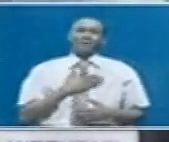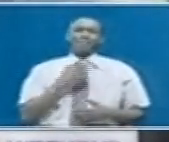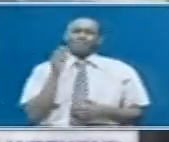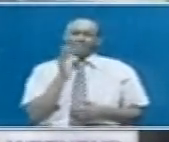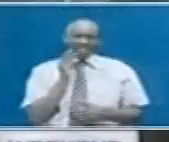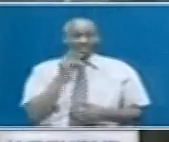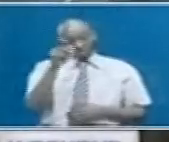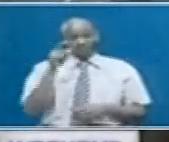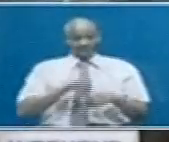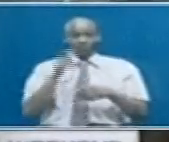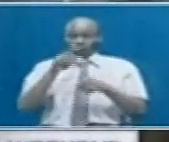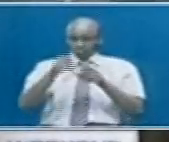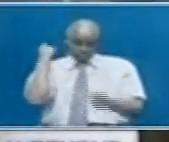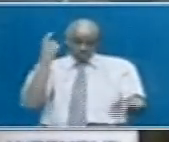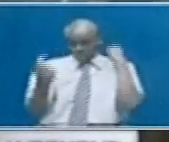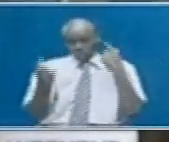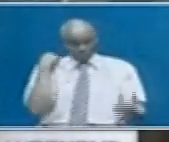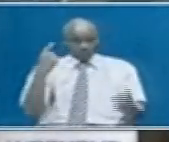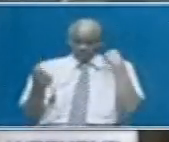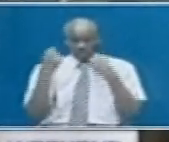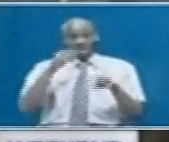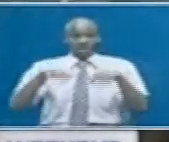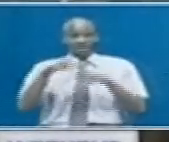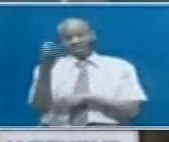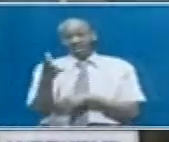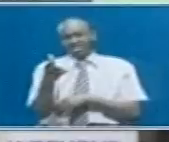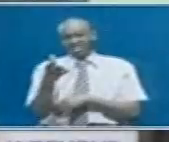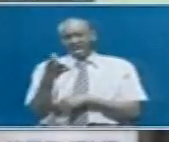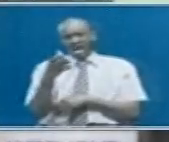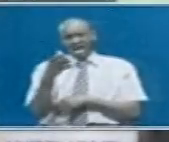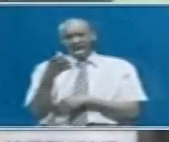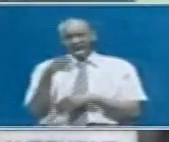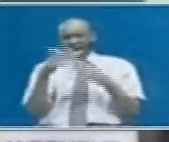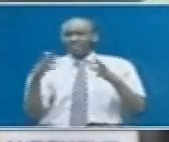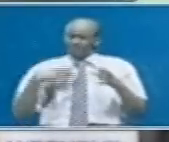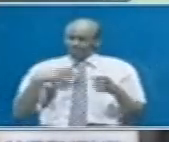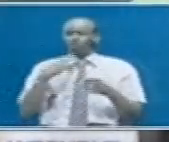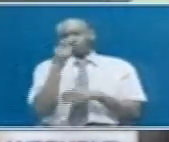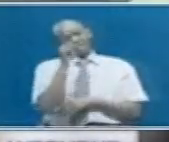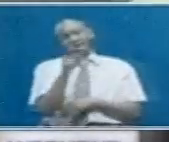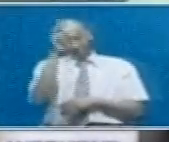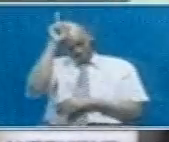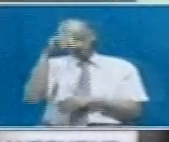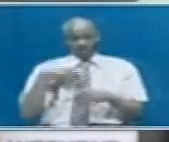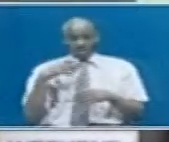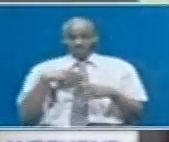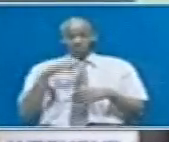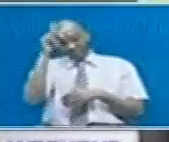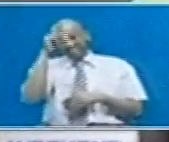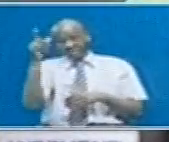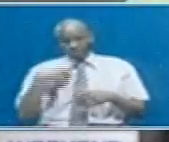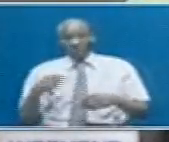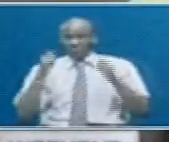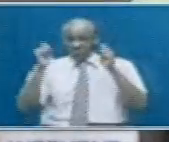akichuna chai hapo kwa shamba. Akaambiwa na villagers, akaambiwa watu wameandamana